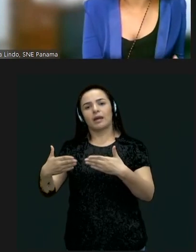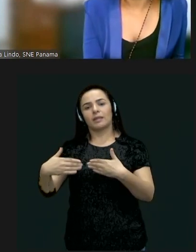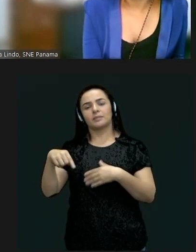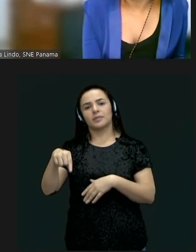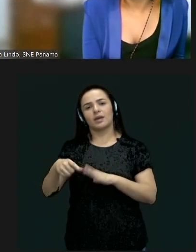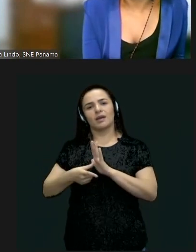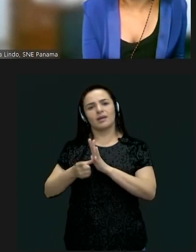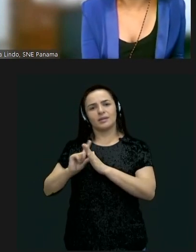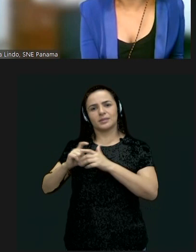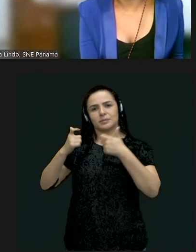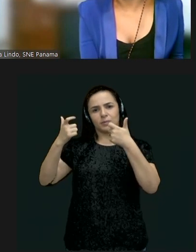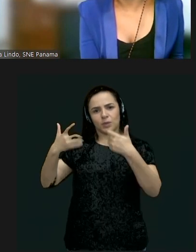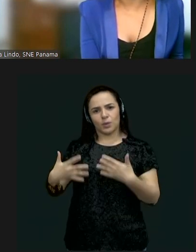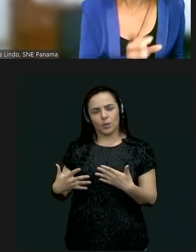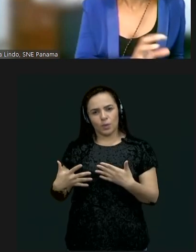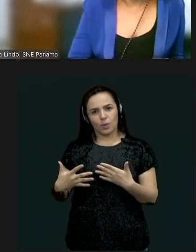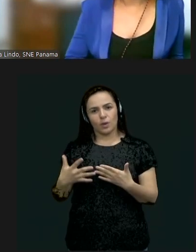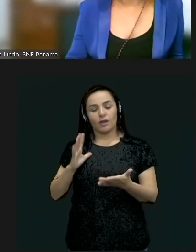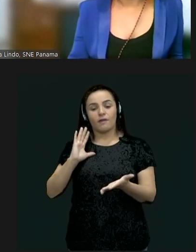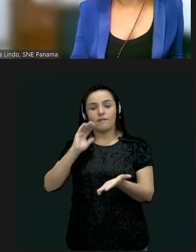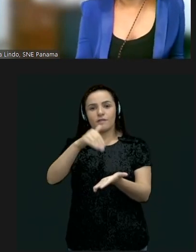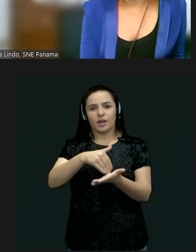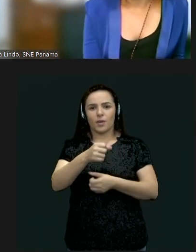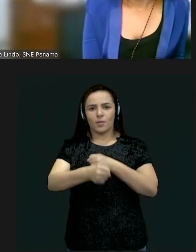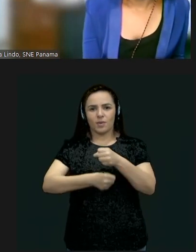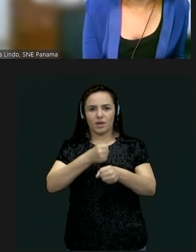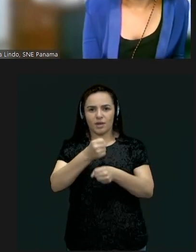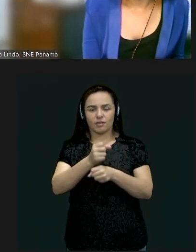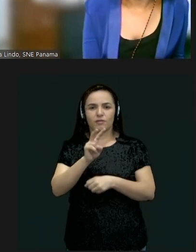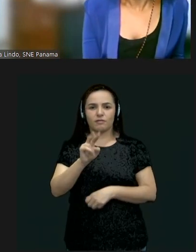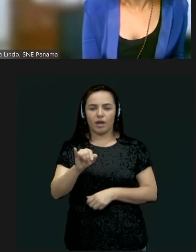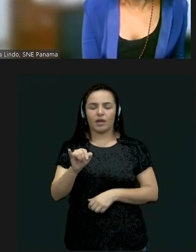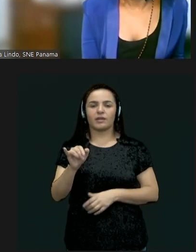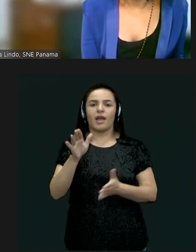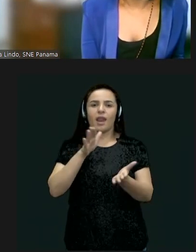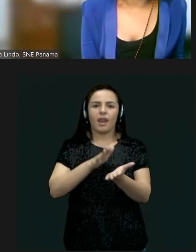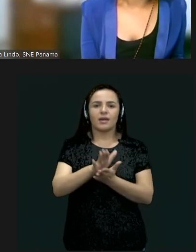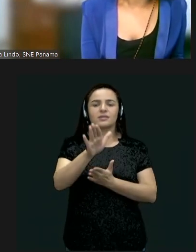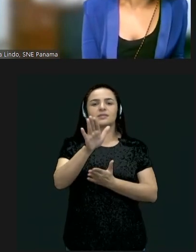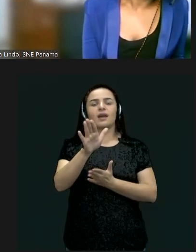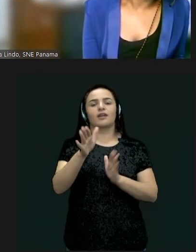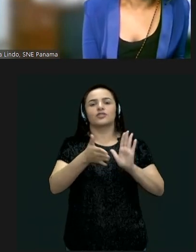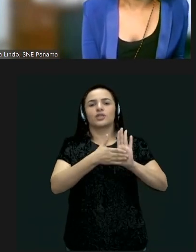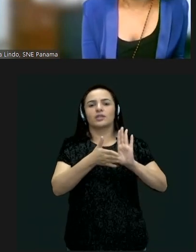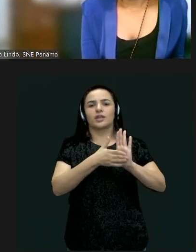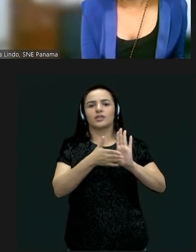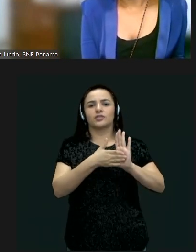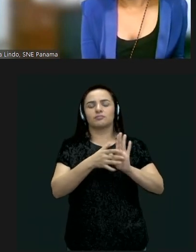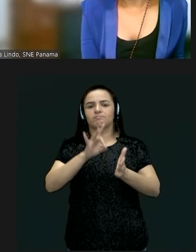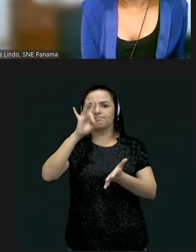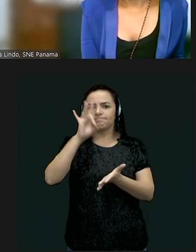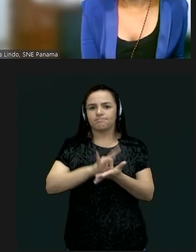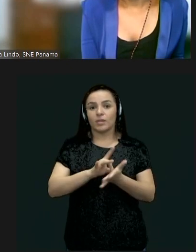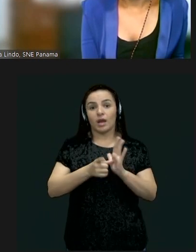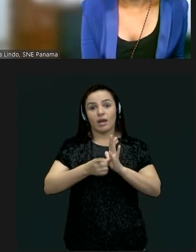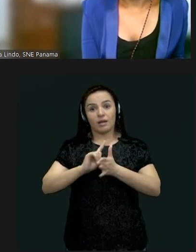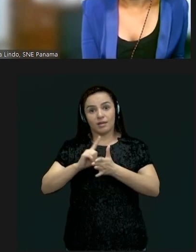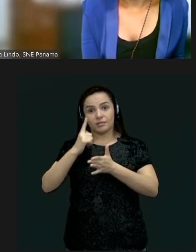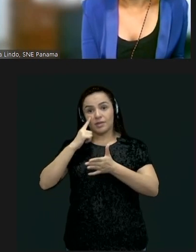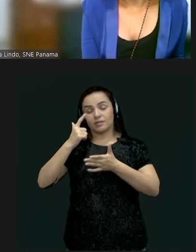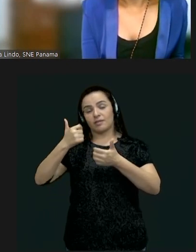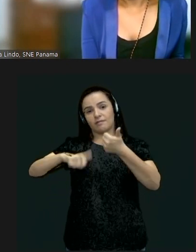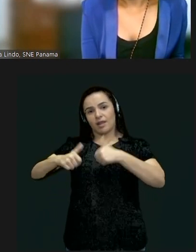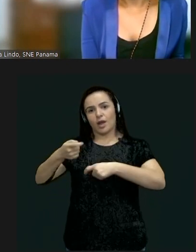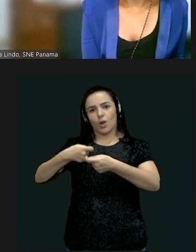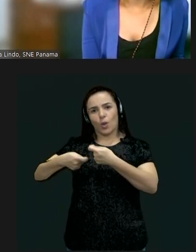you before, at the end of the year, we are going to launch the final strategy, having already evaluated the